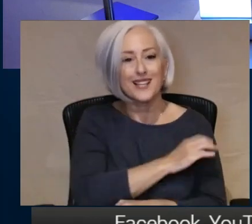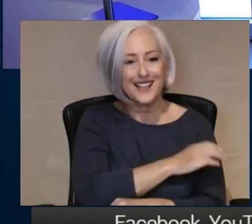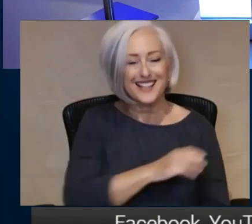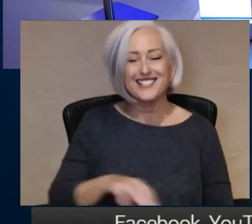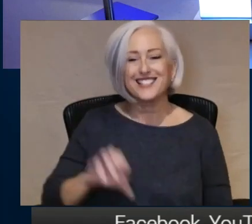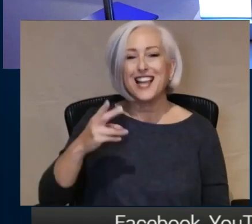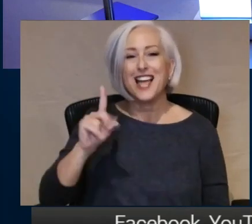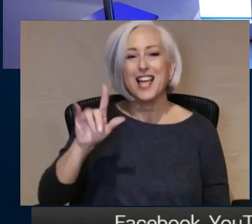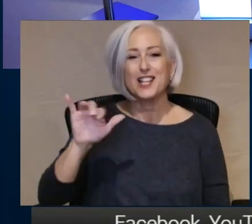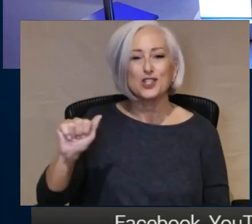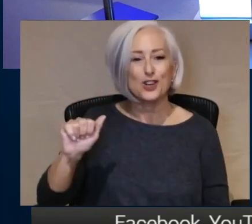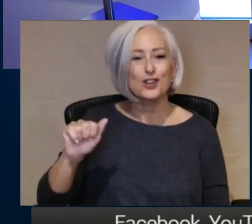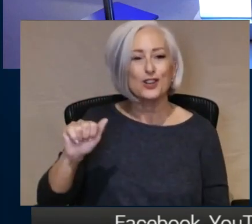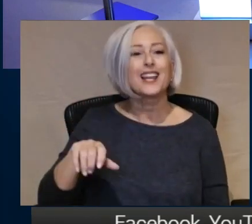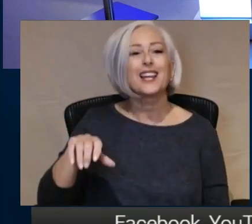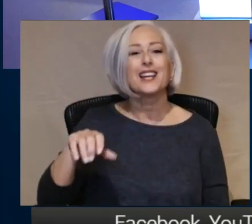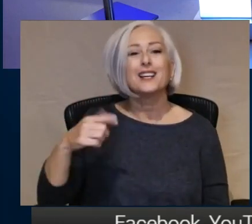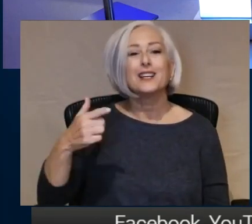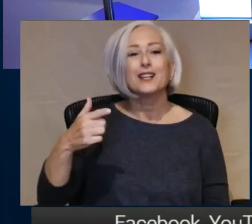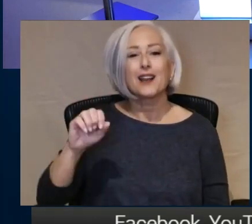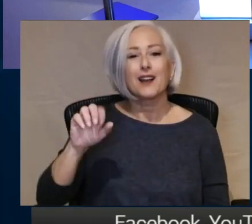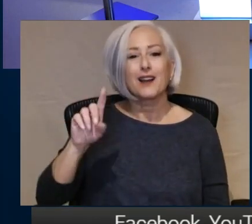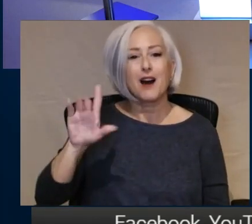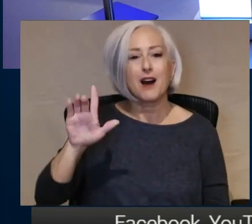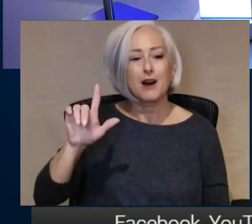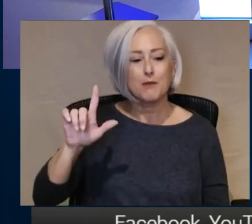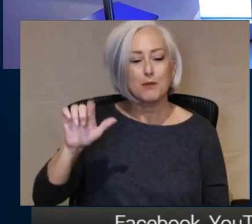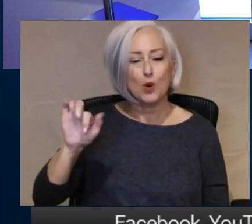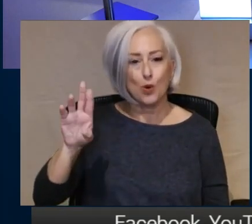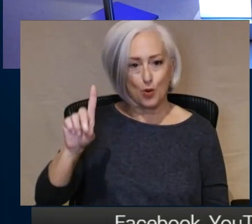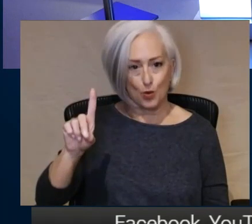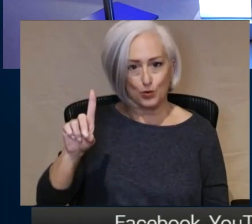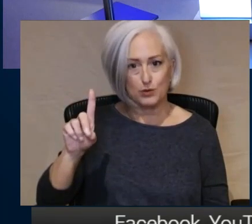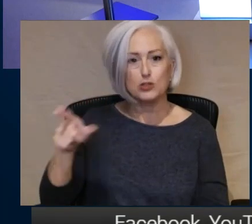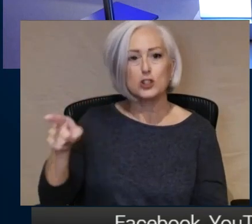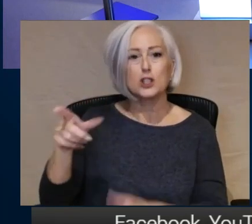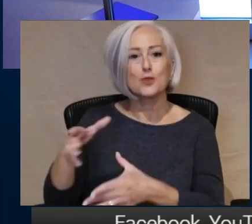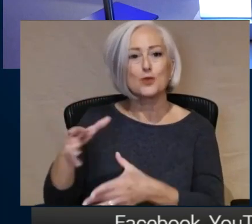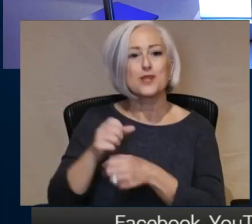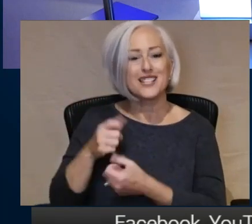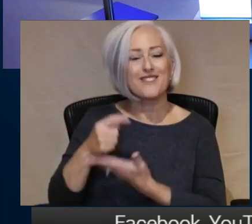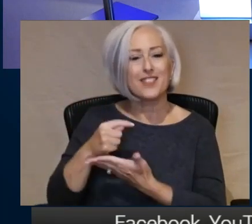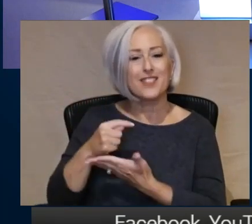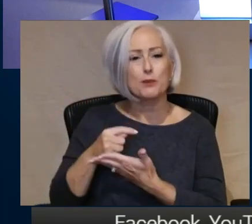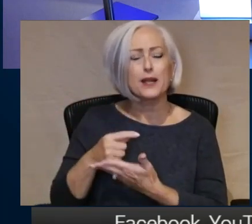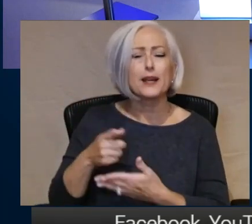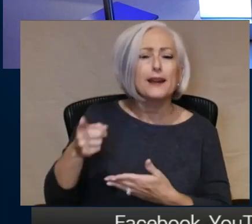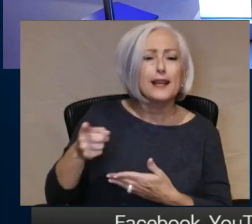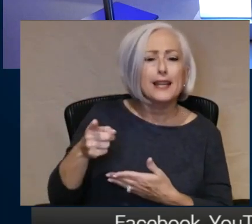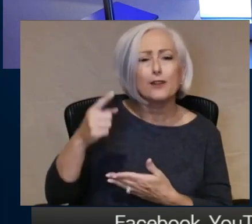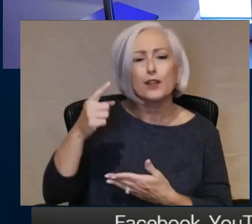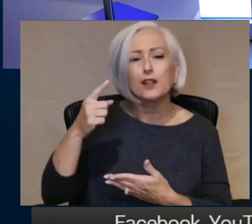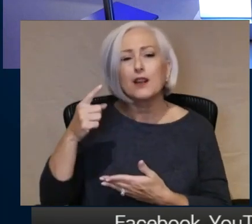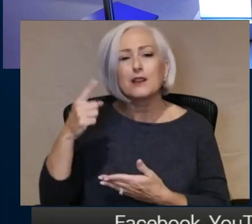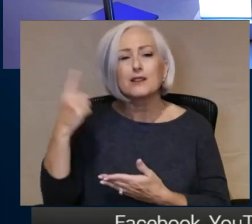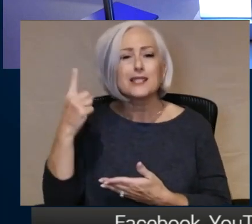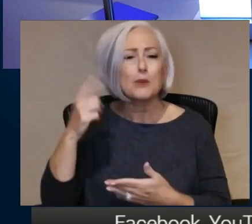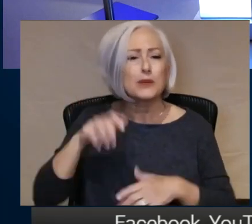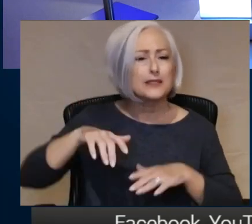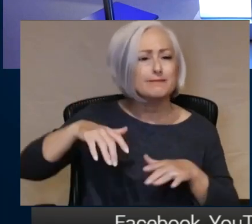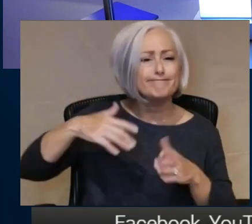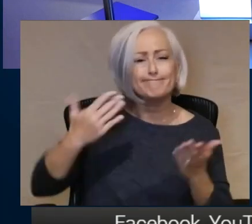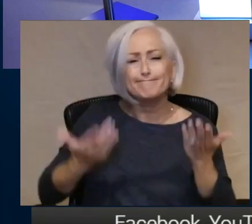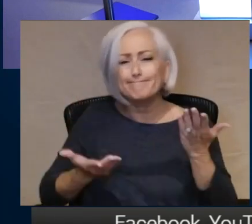who received the therapy. Shirley, what would you say to anyone who may be on the fence about getting this new therapy? What do you think?